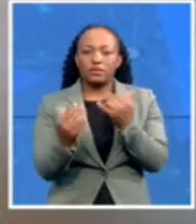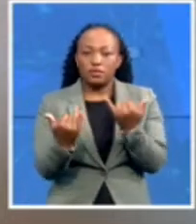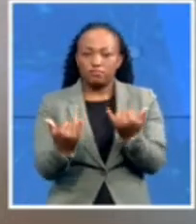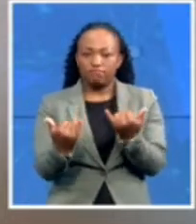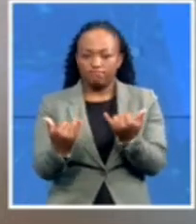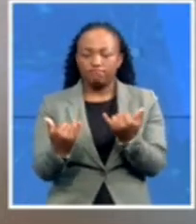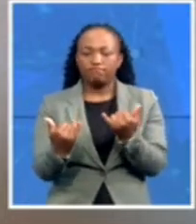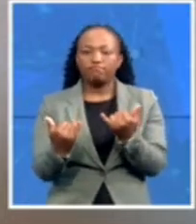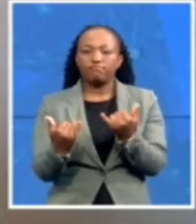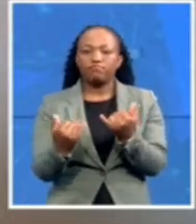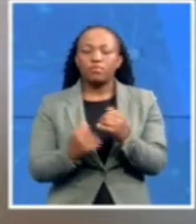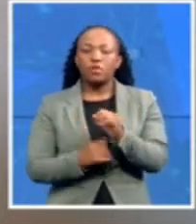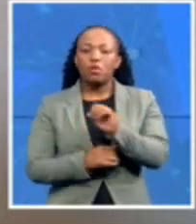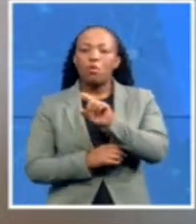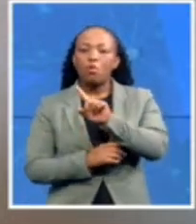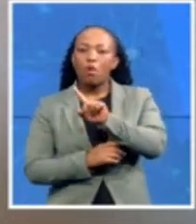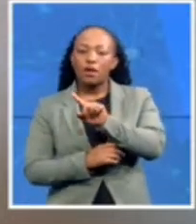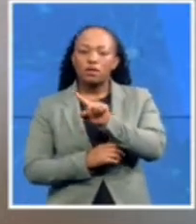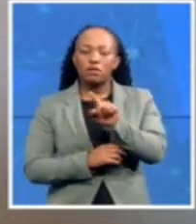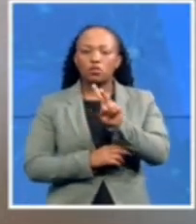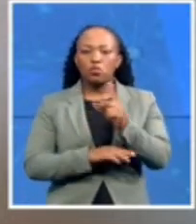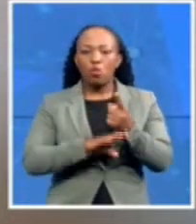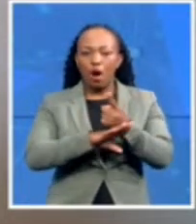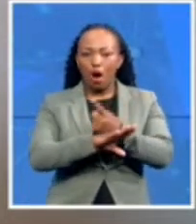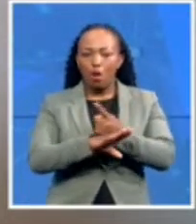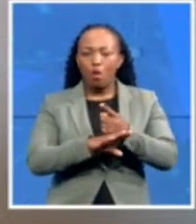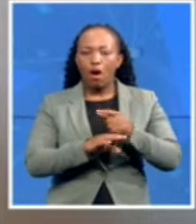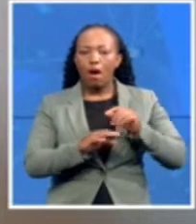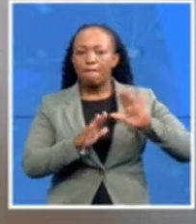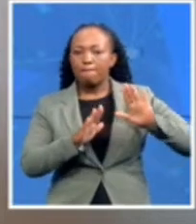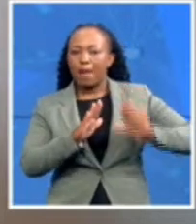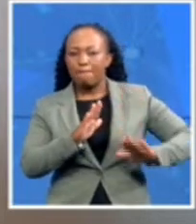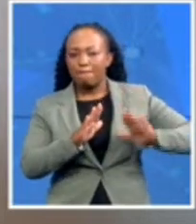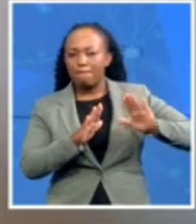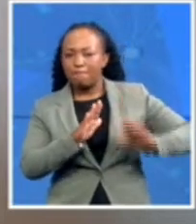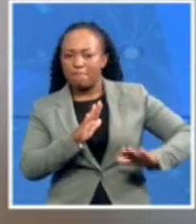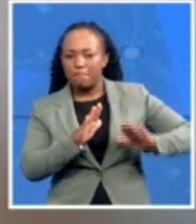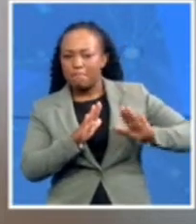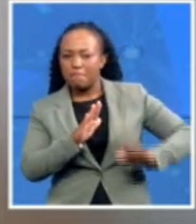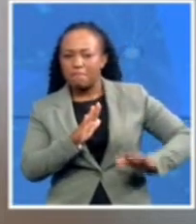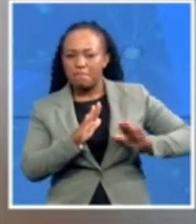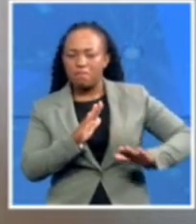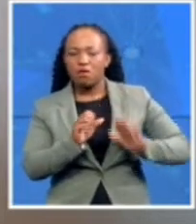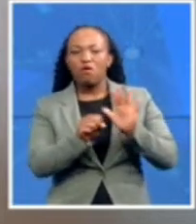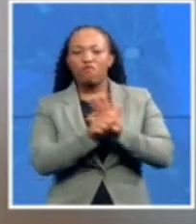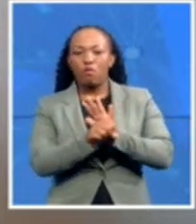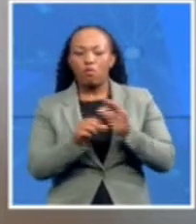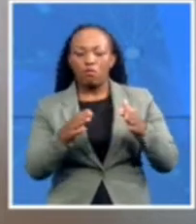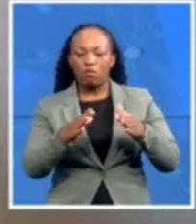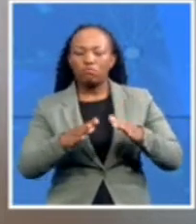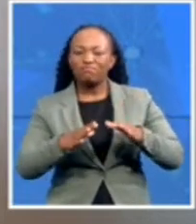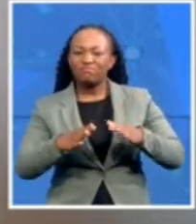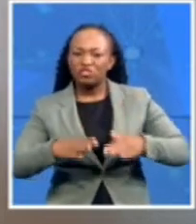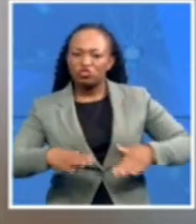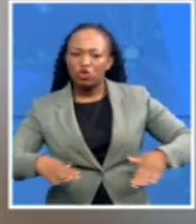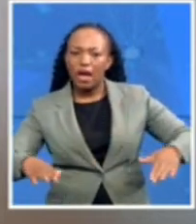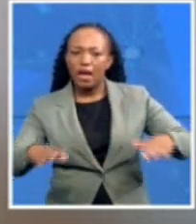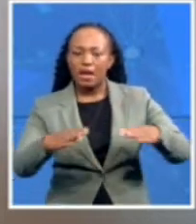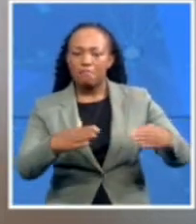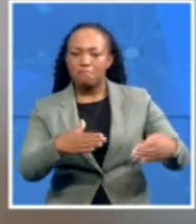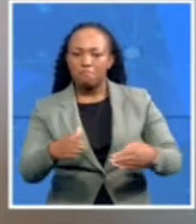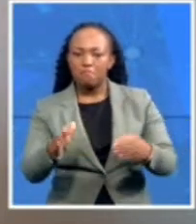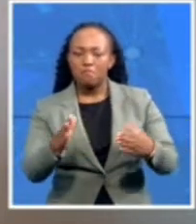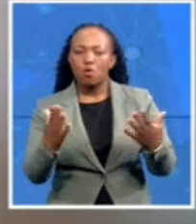of pumping left to do to have filled our dams at Drakensberg, Ngula, as well